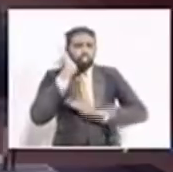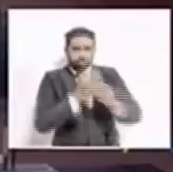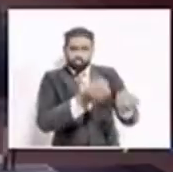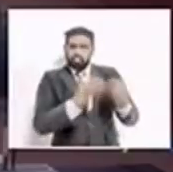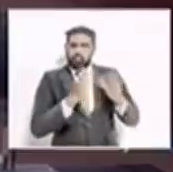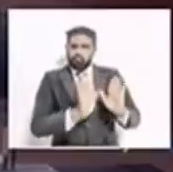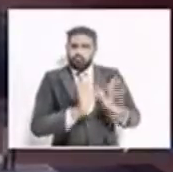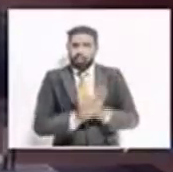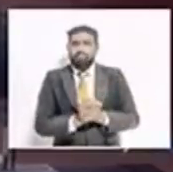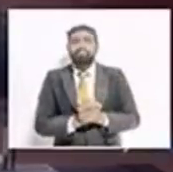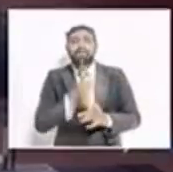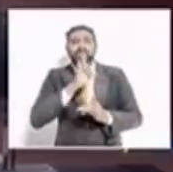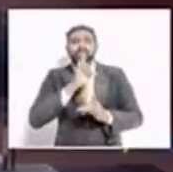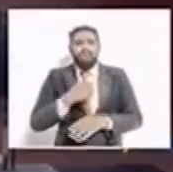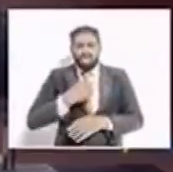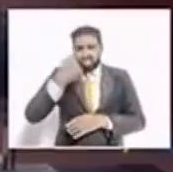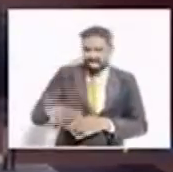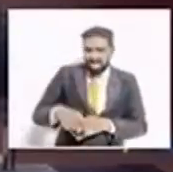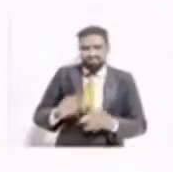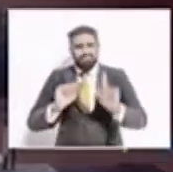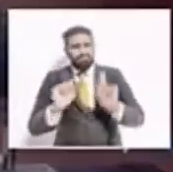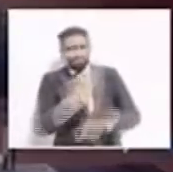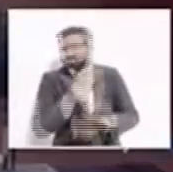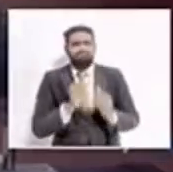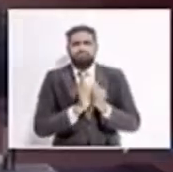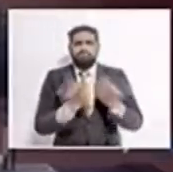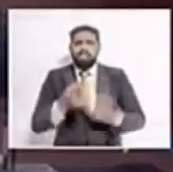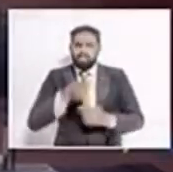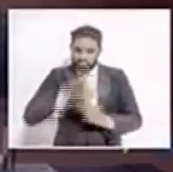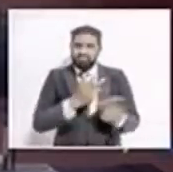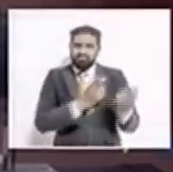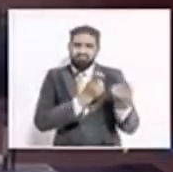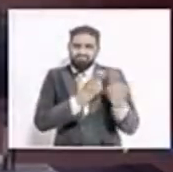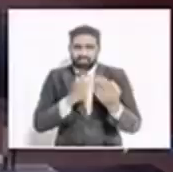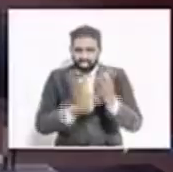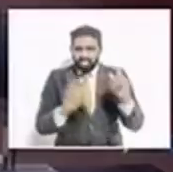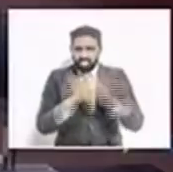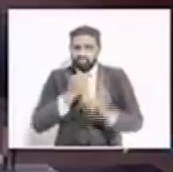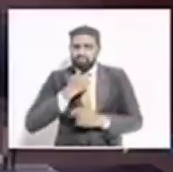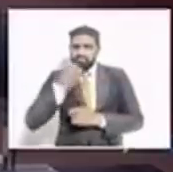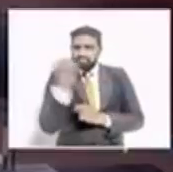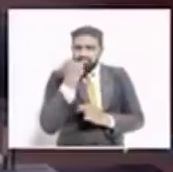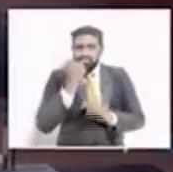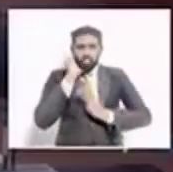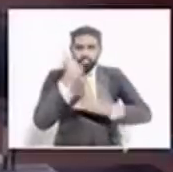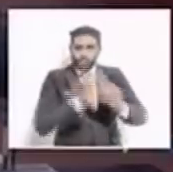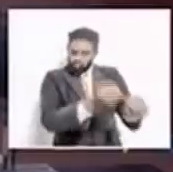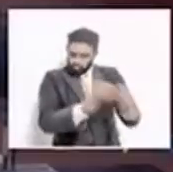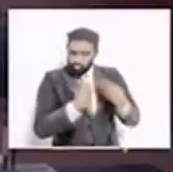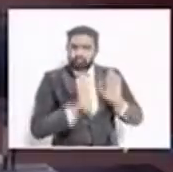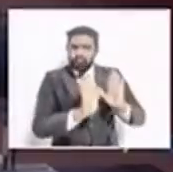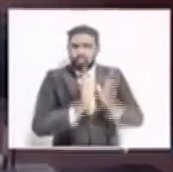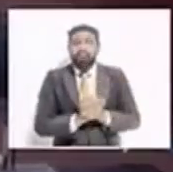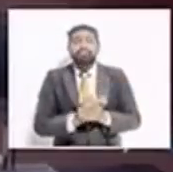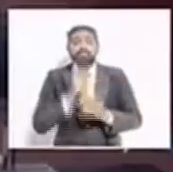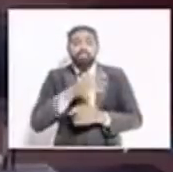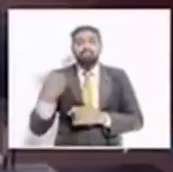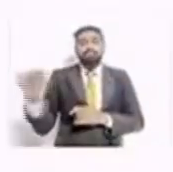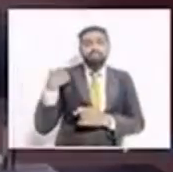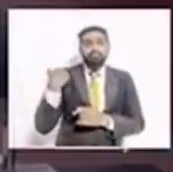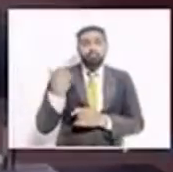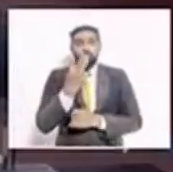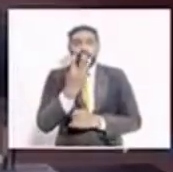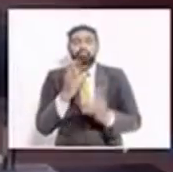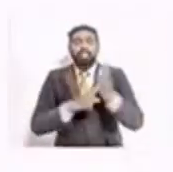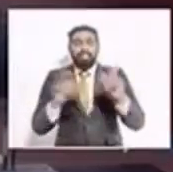parliament. As a responsible minister, he must present facts to the parliament. Just because three of his brothers are functioning as the president, prime minister